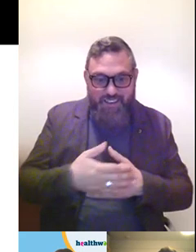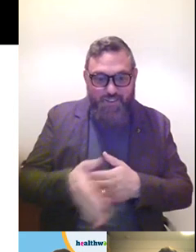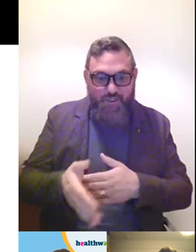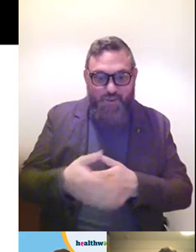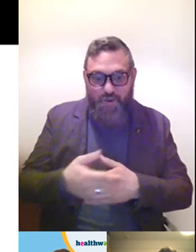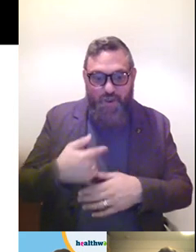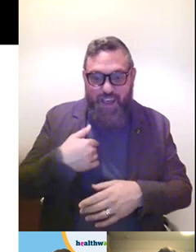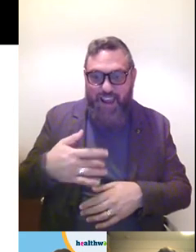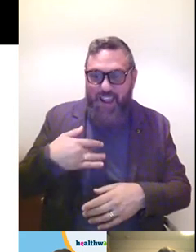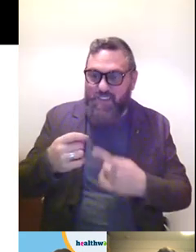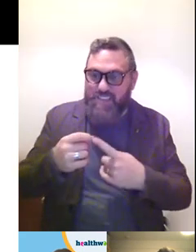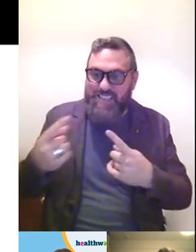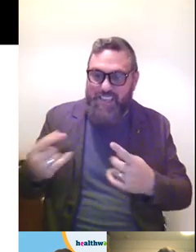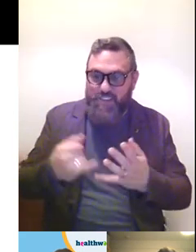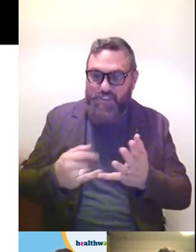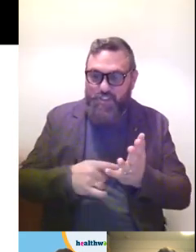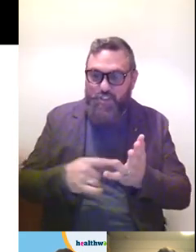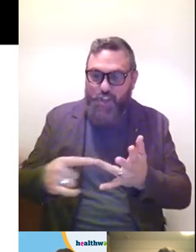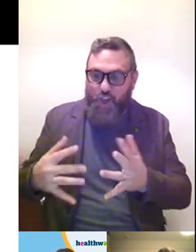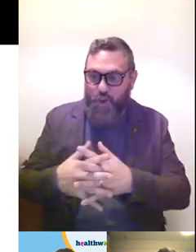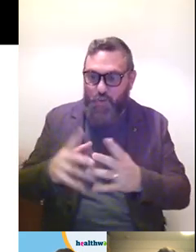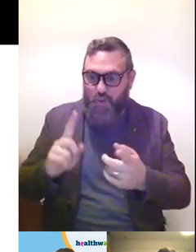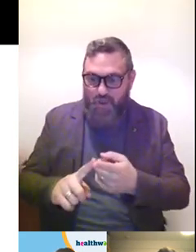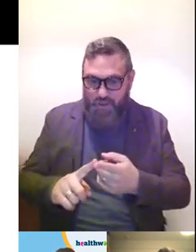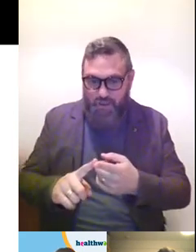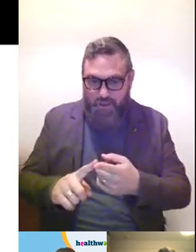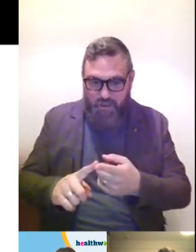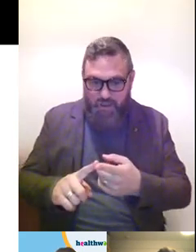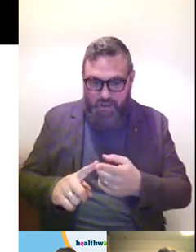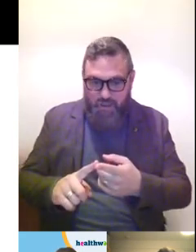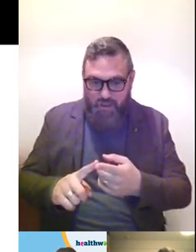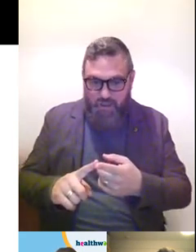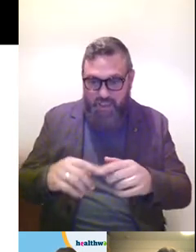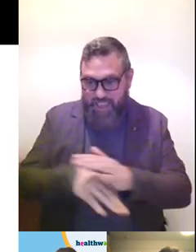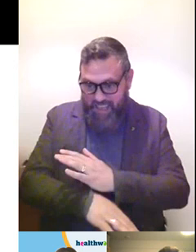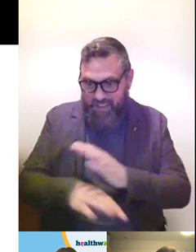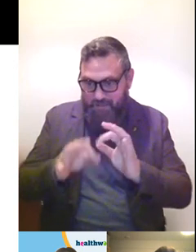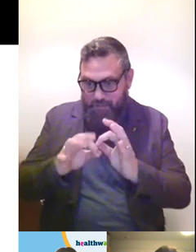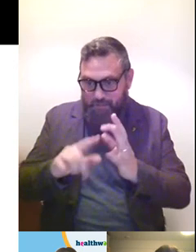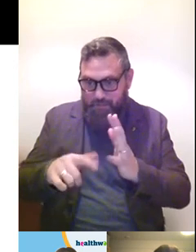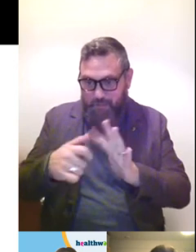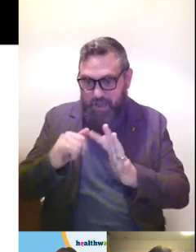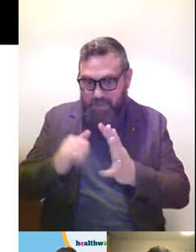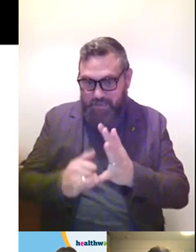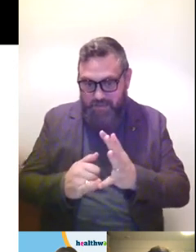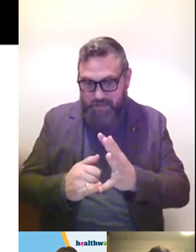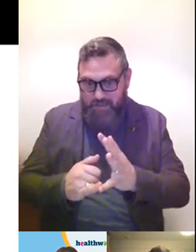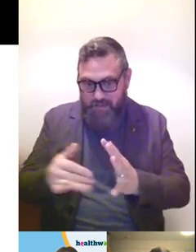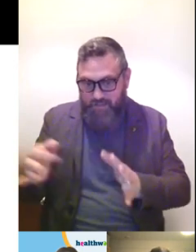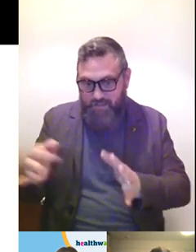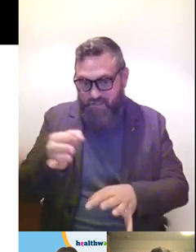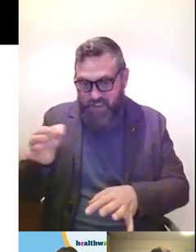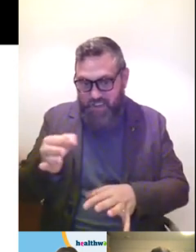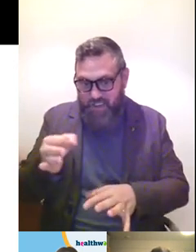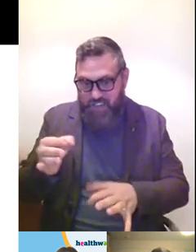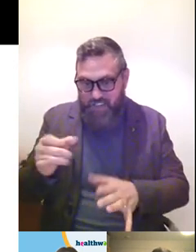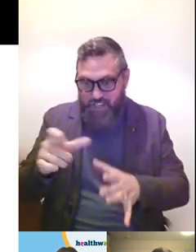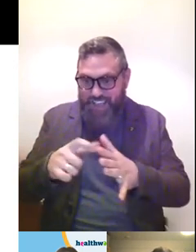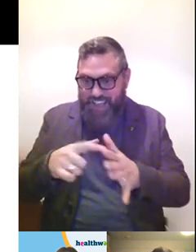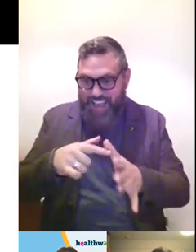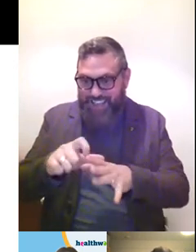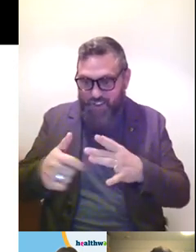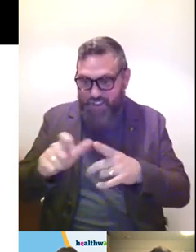near Stowe, not Stowe-on-the-Wold, Stowe in Buckinghamshire, and a little village called Dadford. And there's